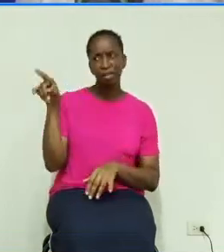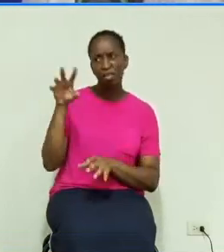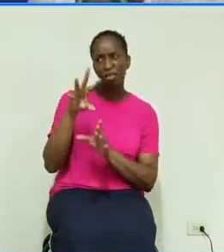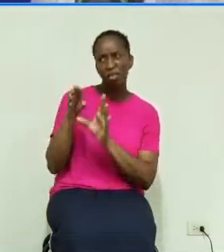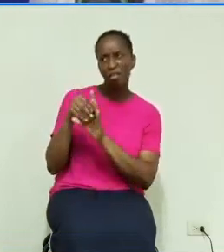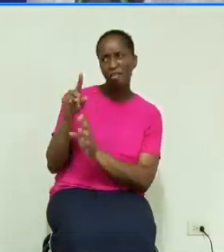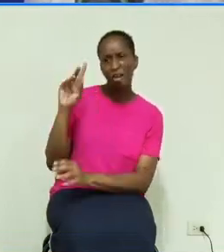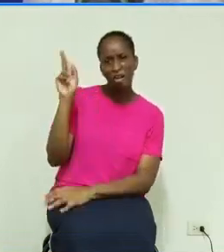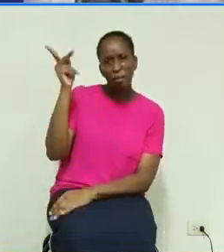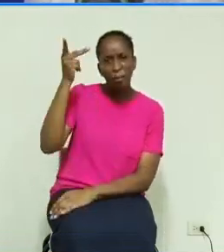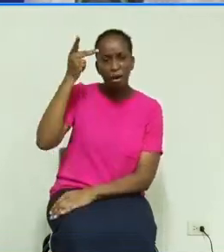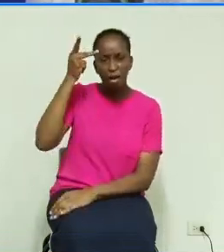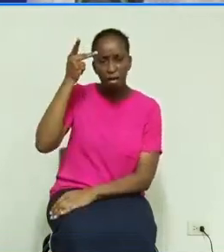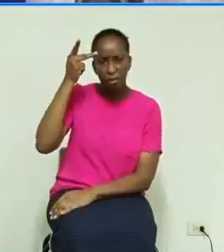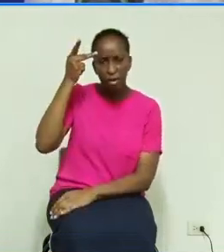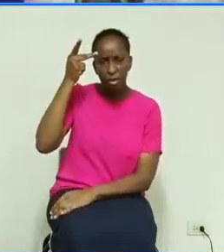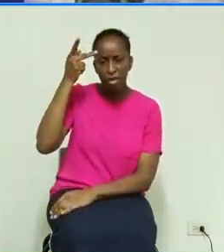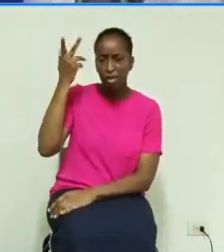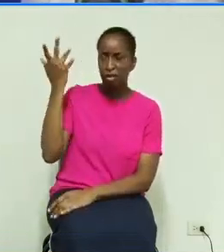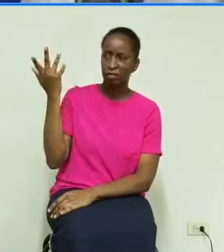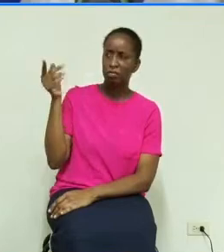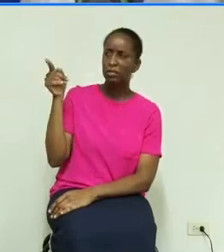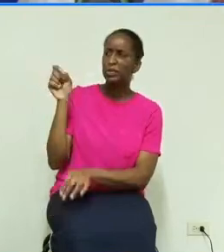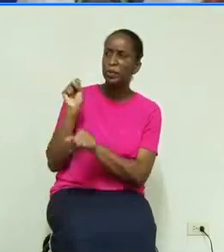If you are on two committees in Parliament,